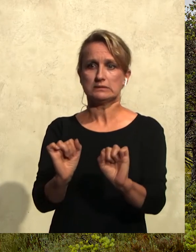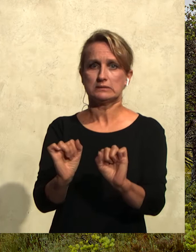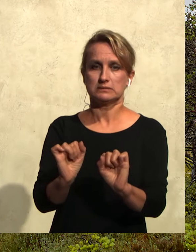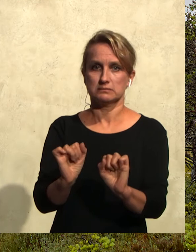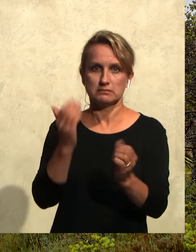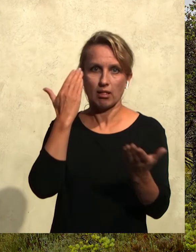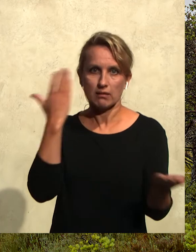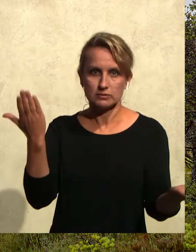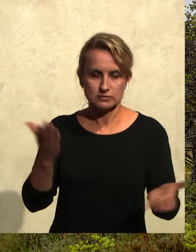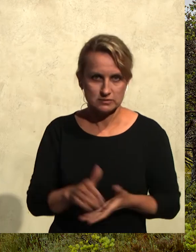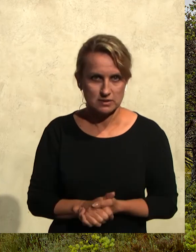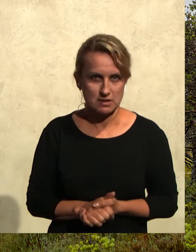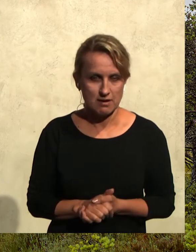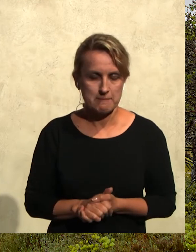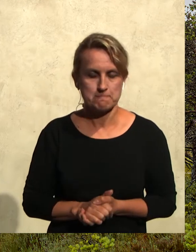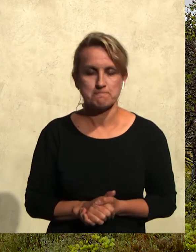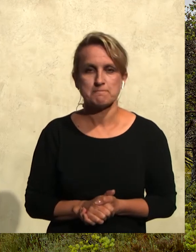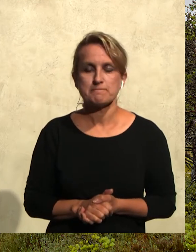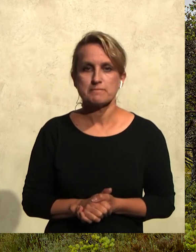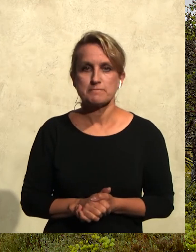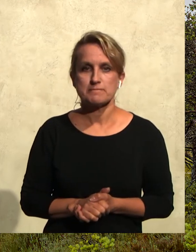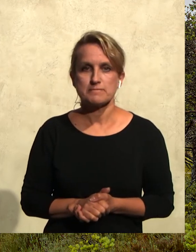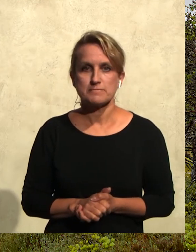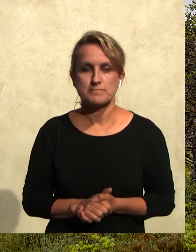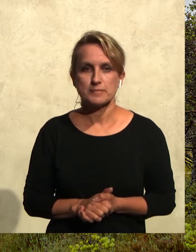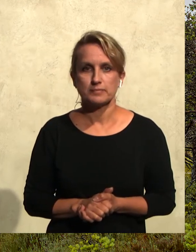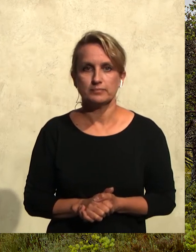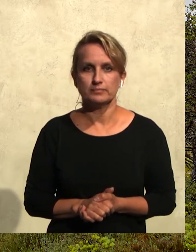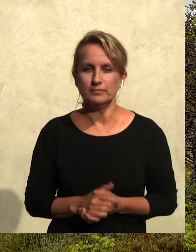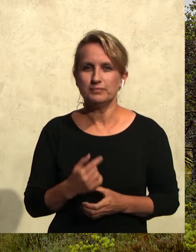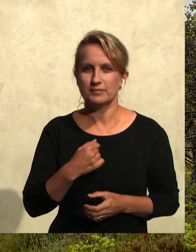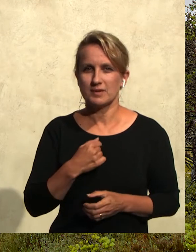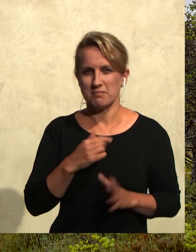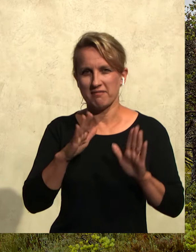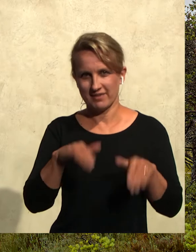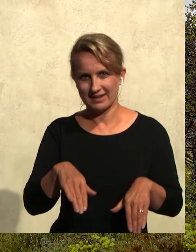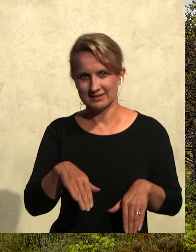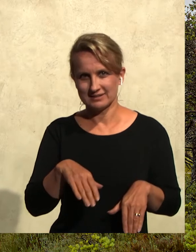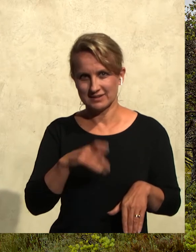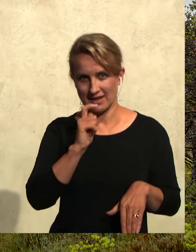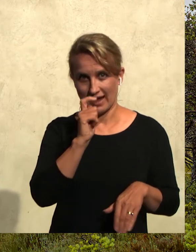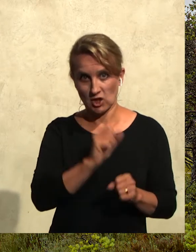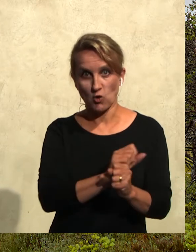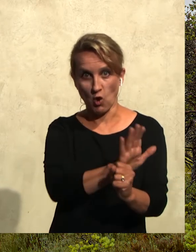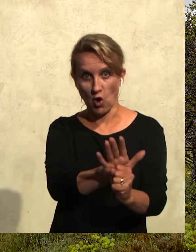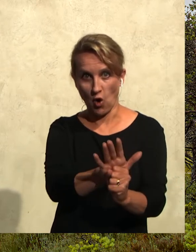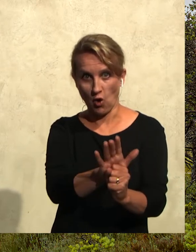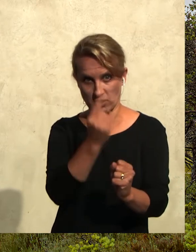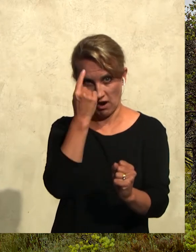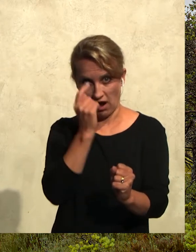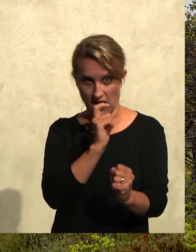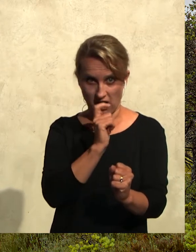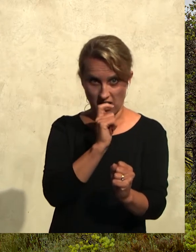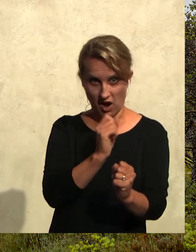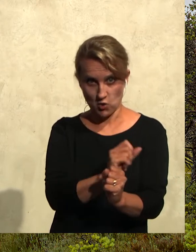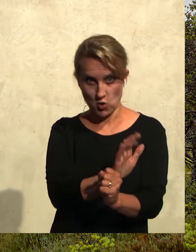actually, I could be talking about COVID-19, of course, but actually I'm more talking about the